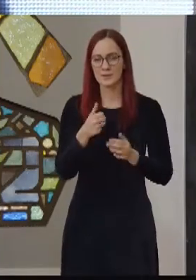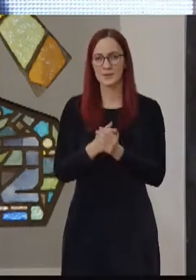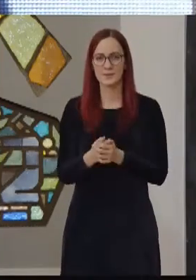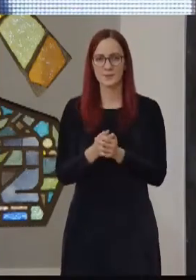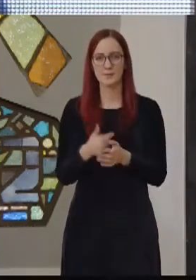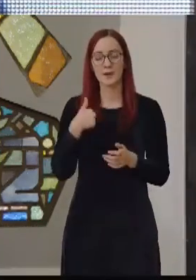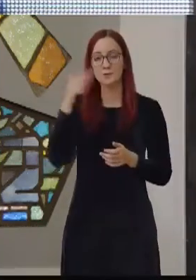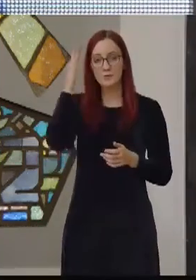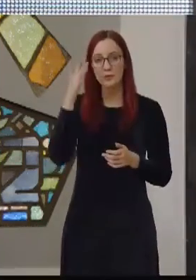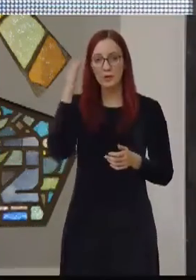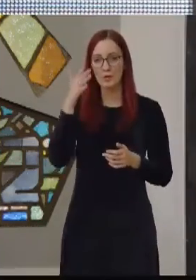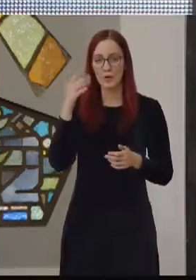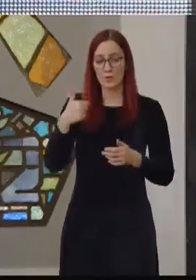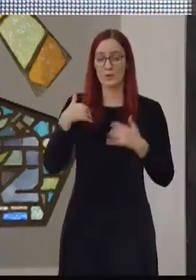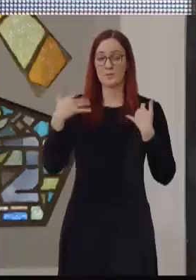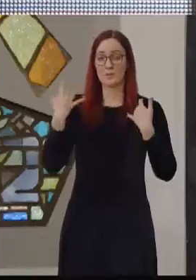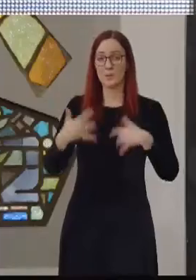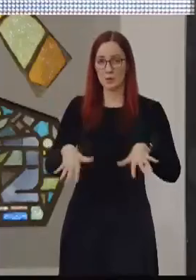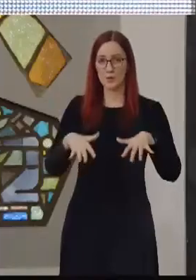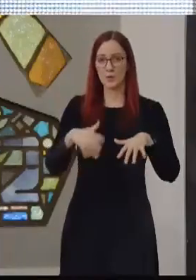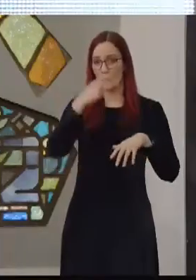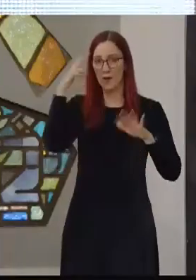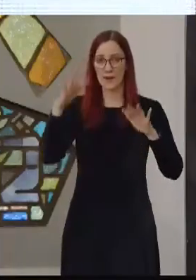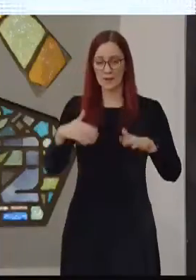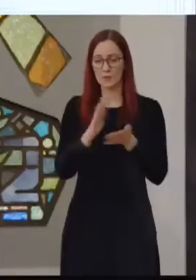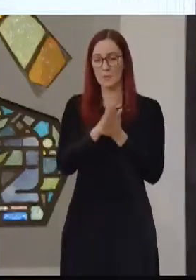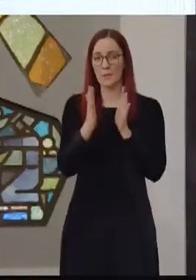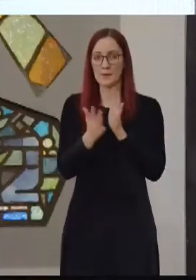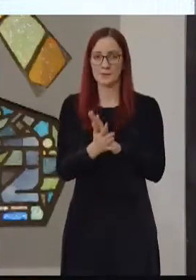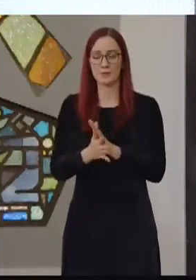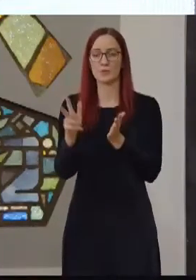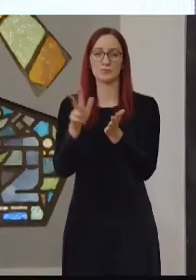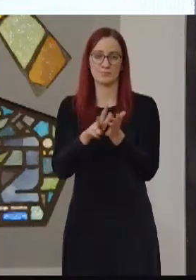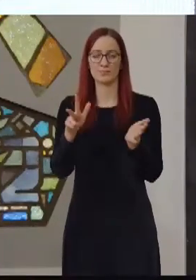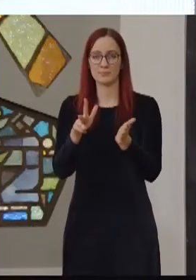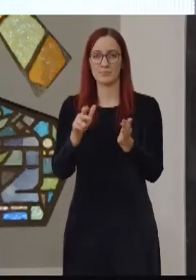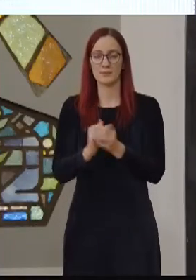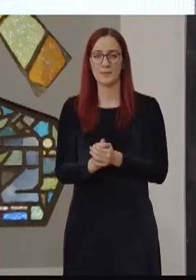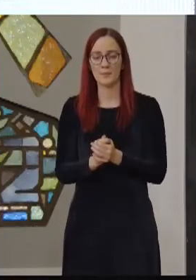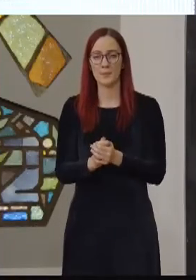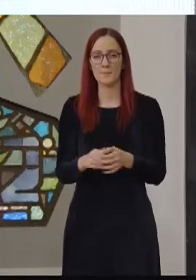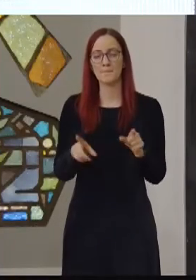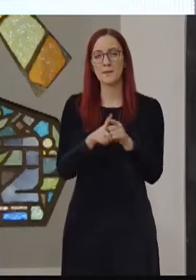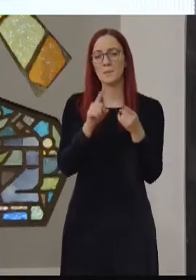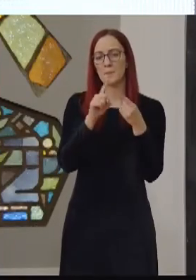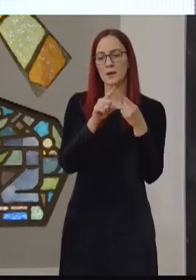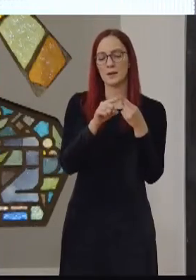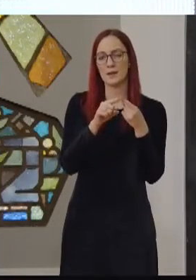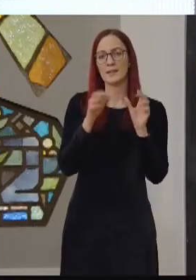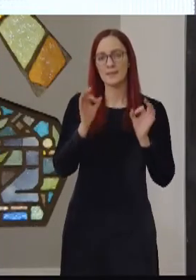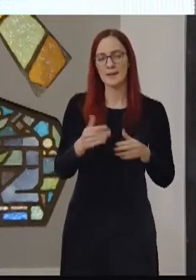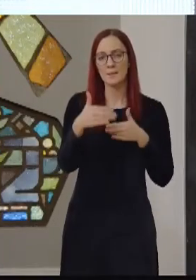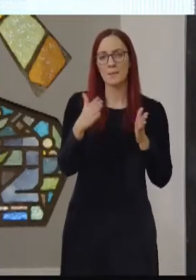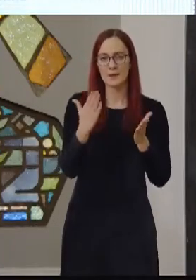We need to have to say that all steps have been taken to have